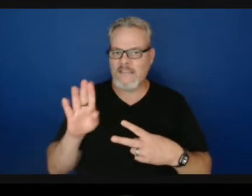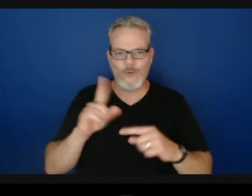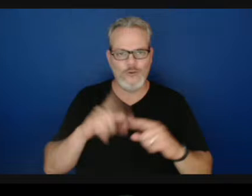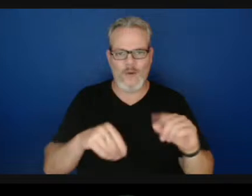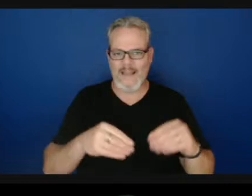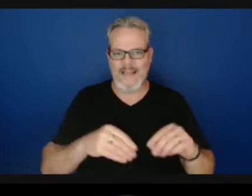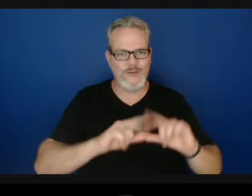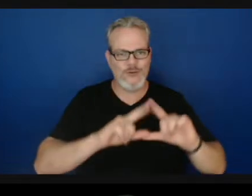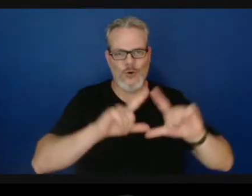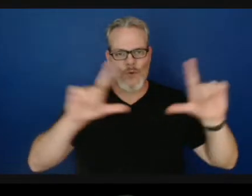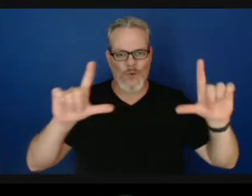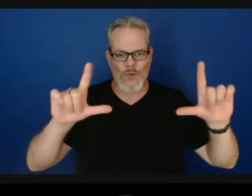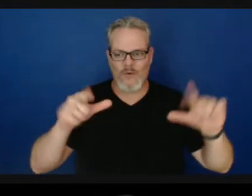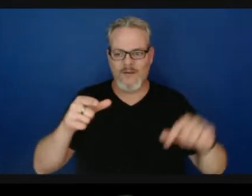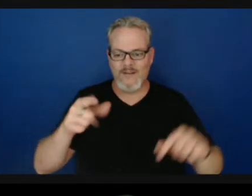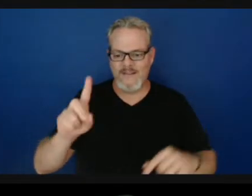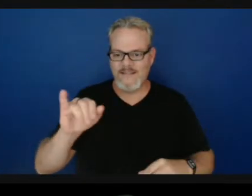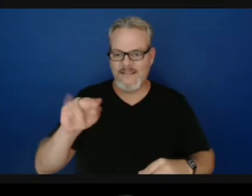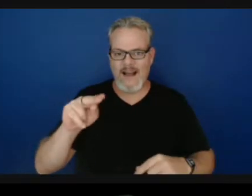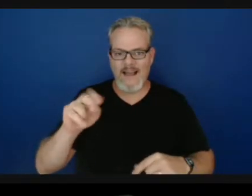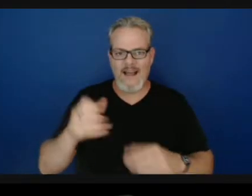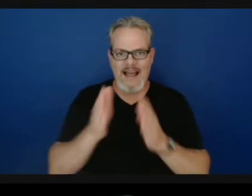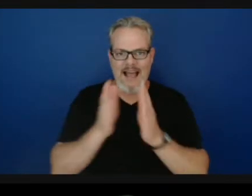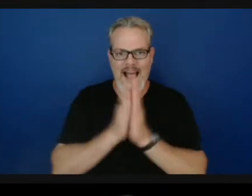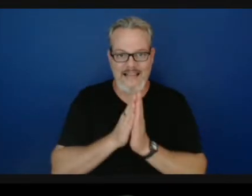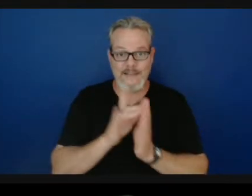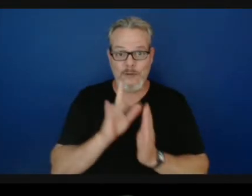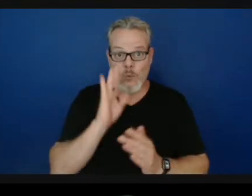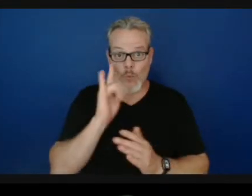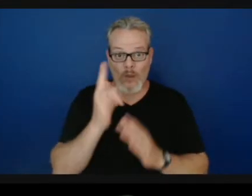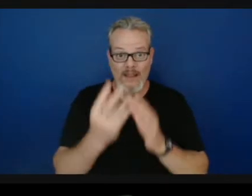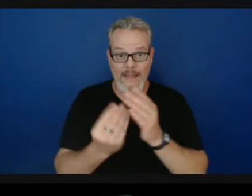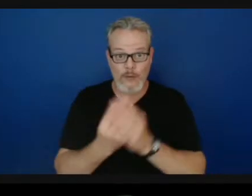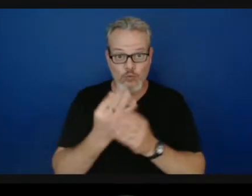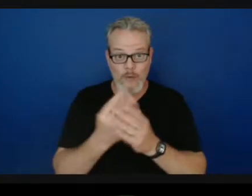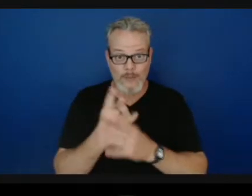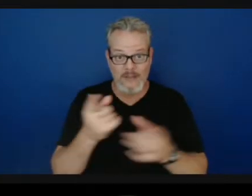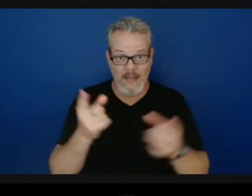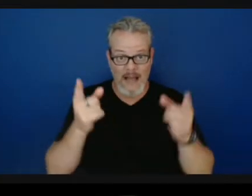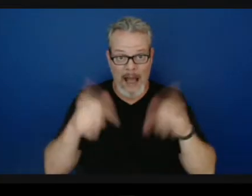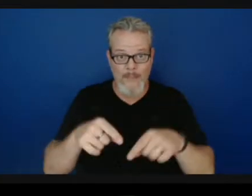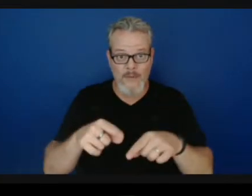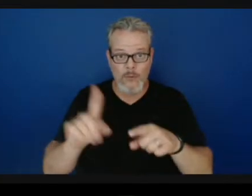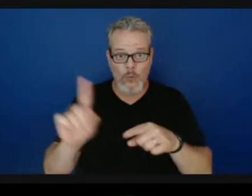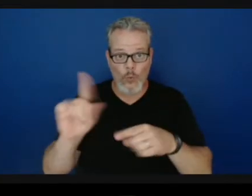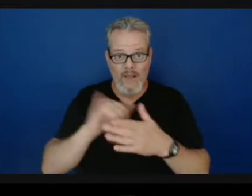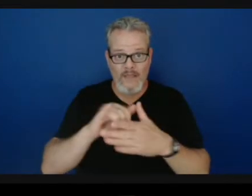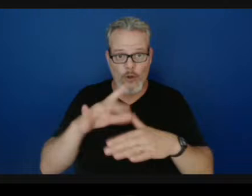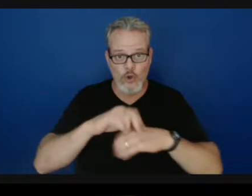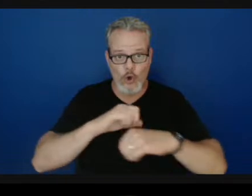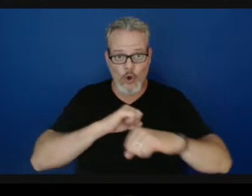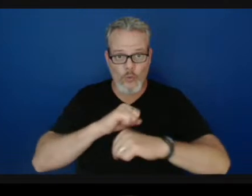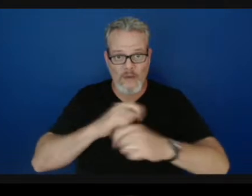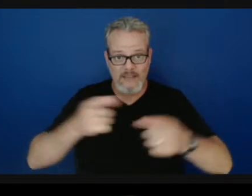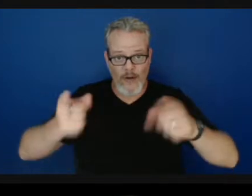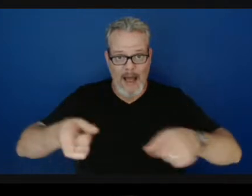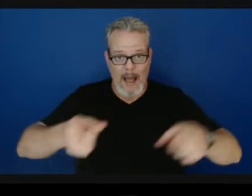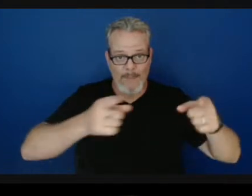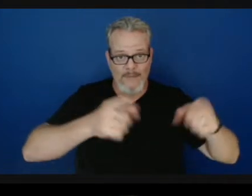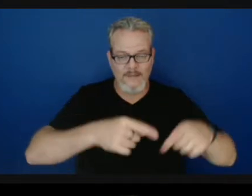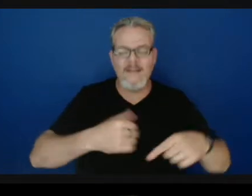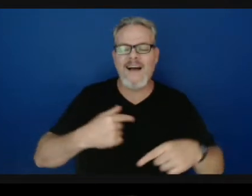screen. Diane asks, is an eruption imminent where the earthquakes are happening? I believe that's a common question. We're going to have a few